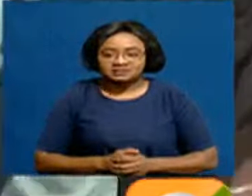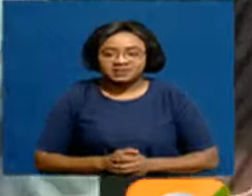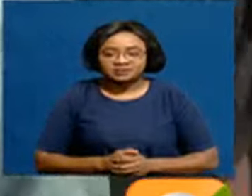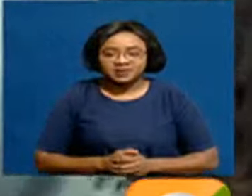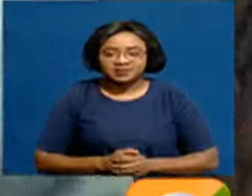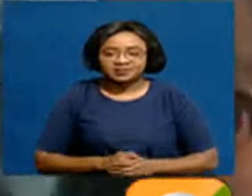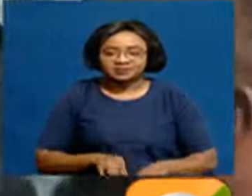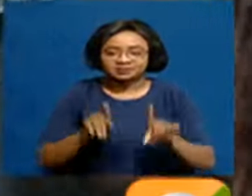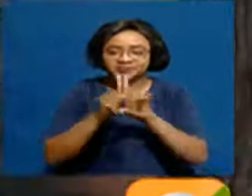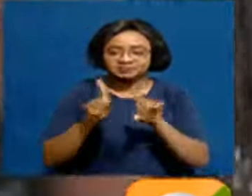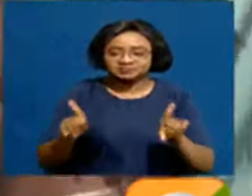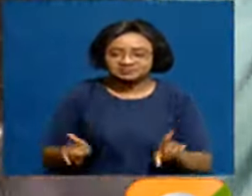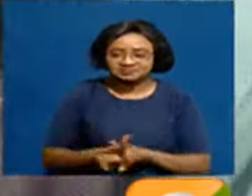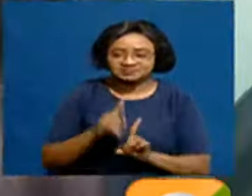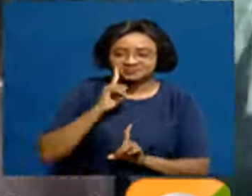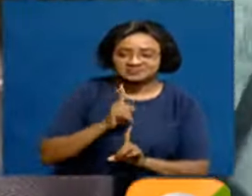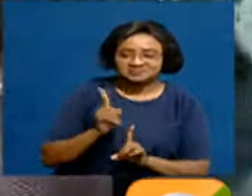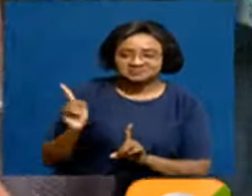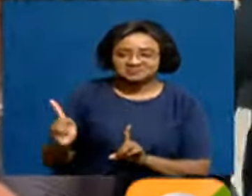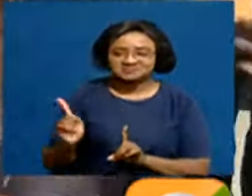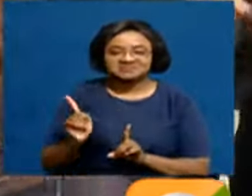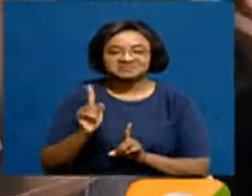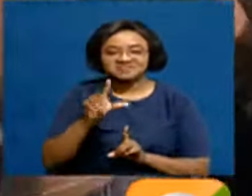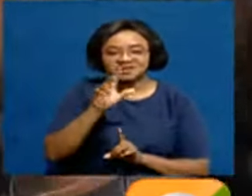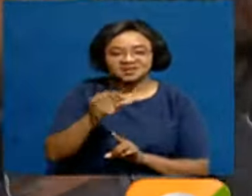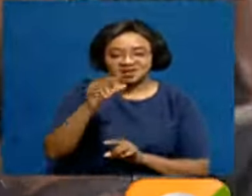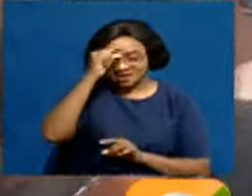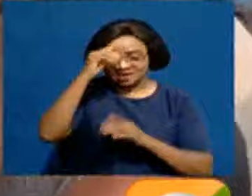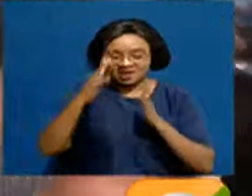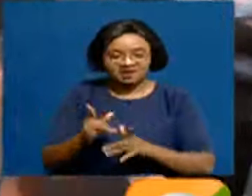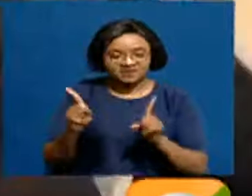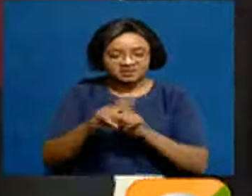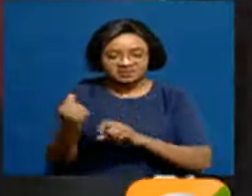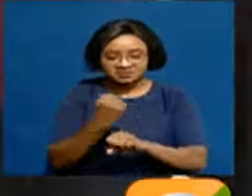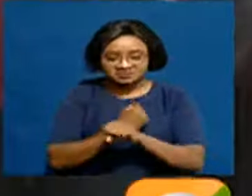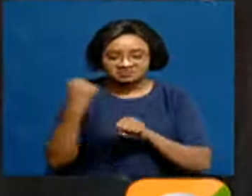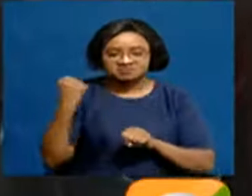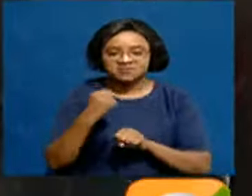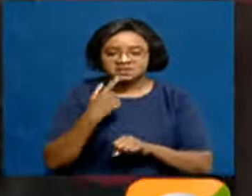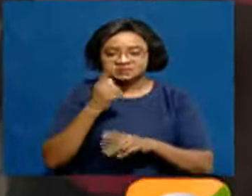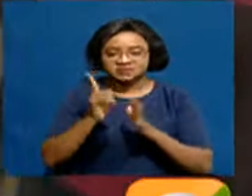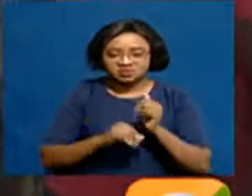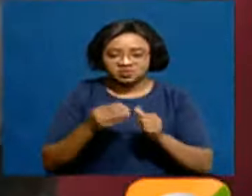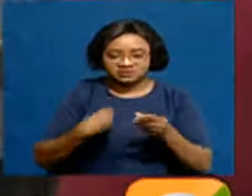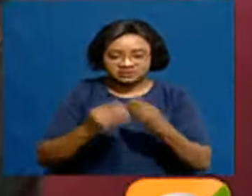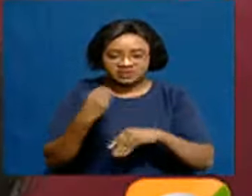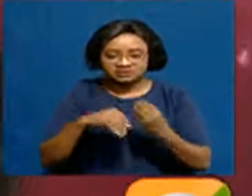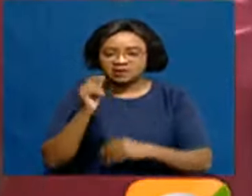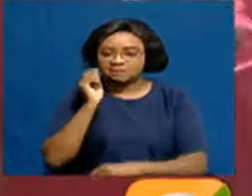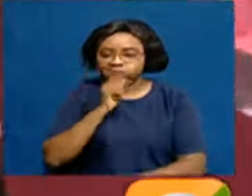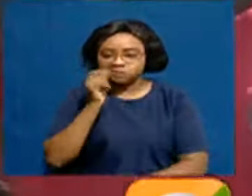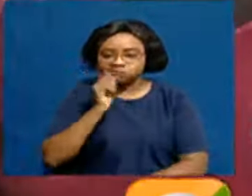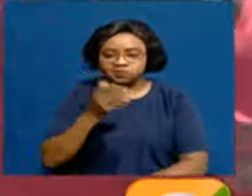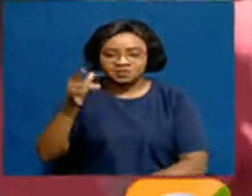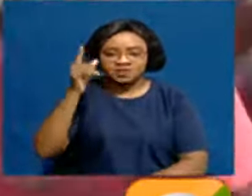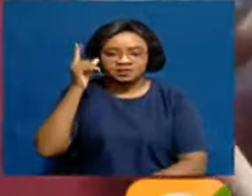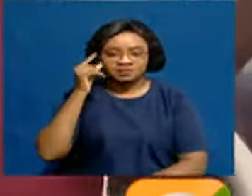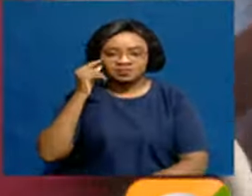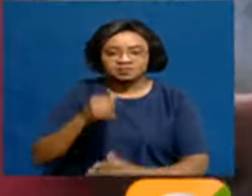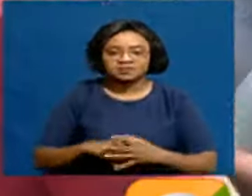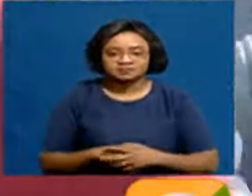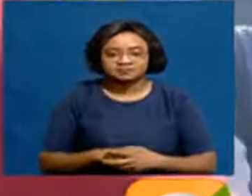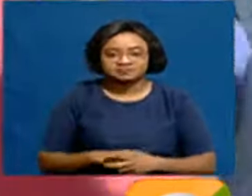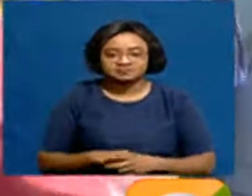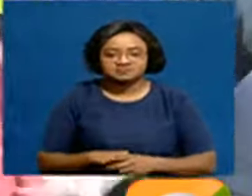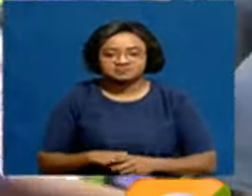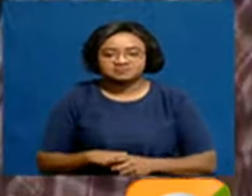2023. Mombasa Governor Abdul Swamad Nasir had defended his decision to impose a ban on the sale of Muguka in Mombasa. Abdul Swamad